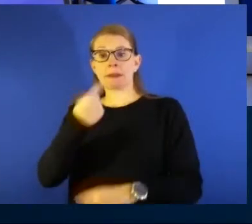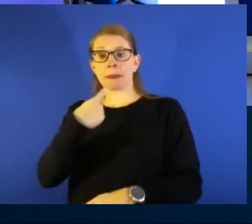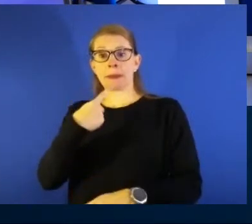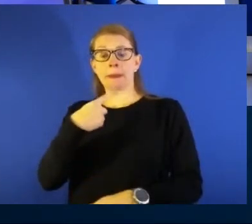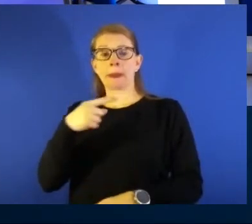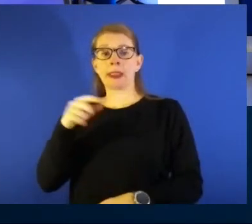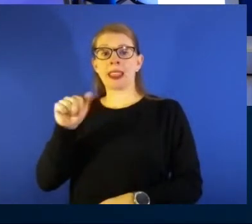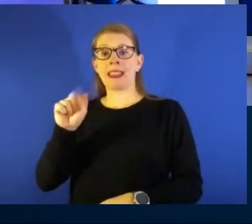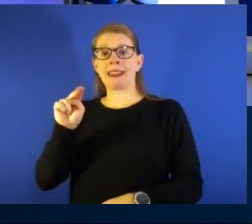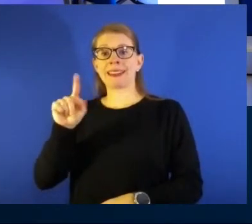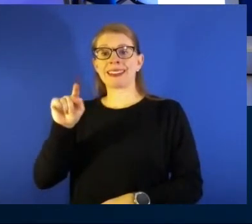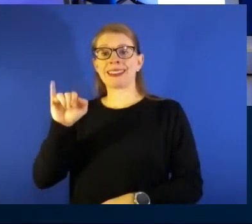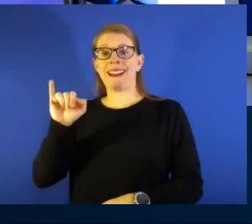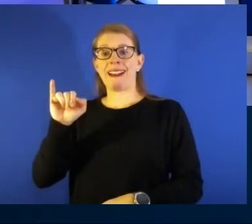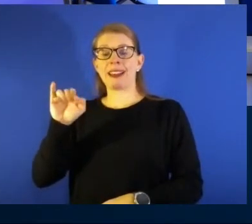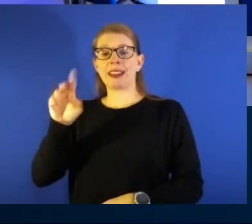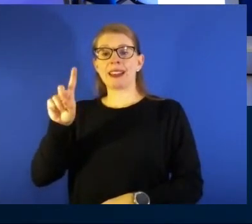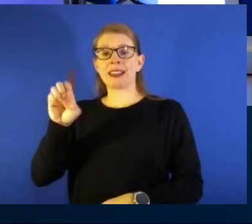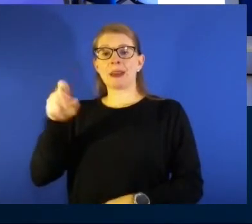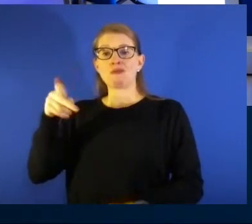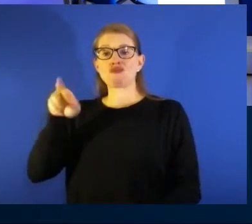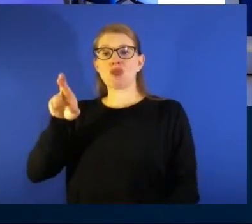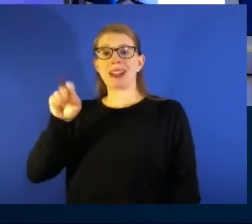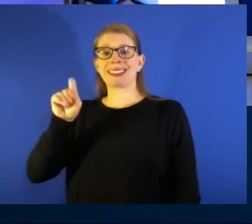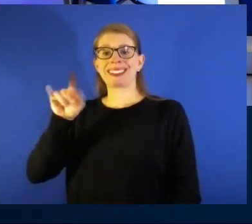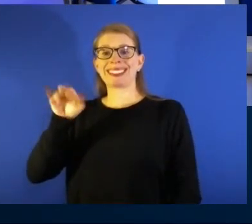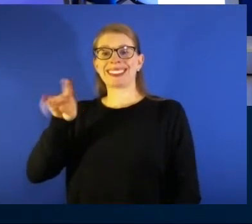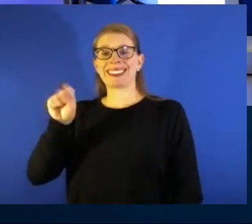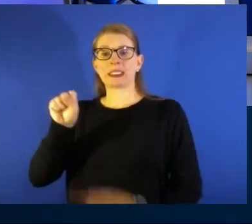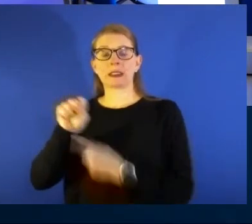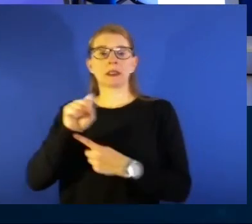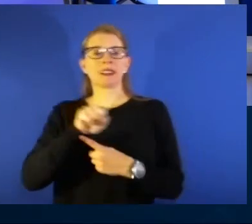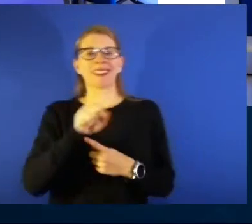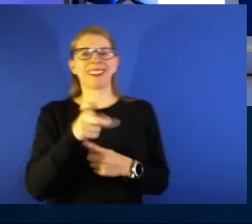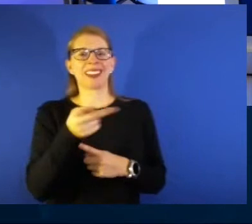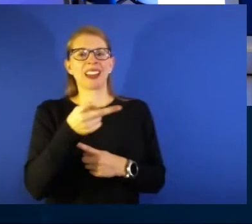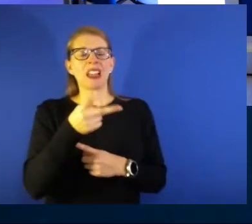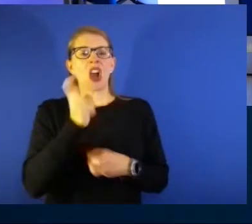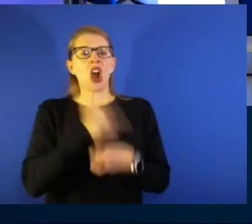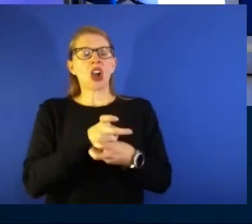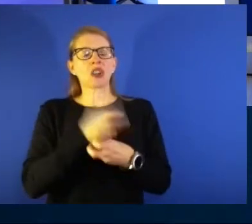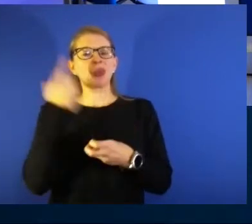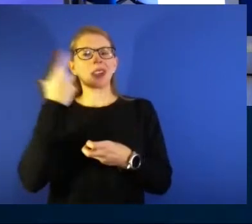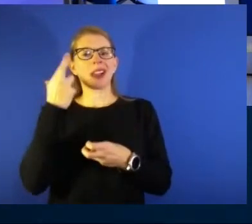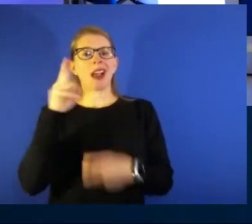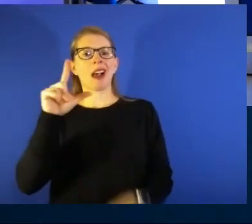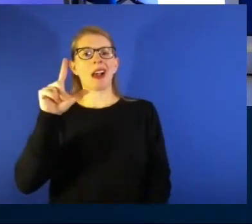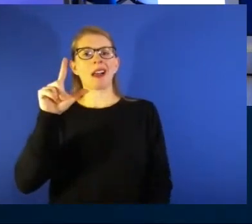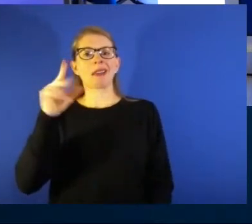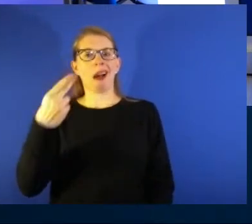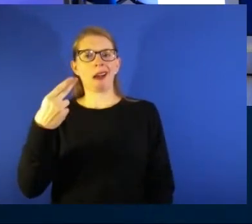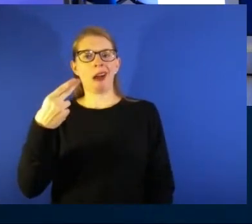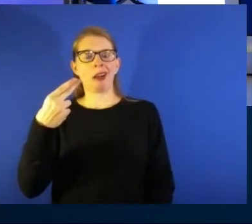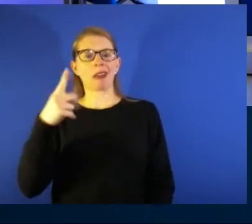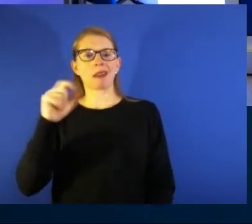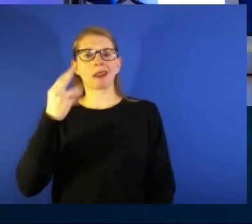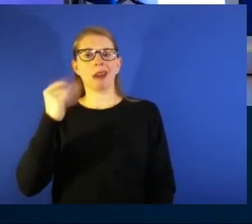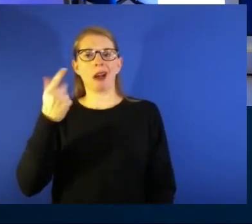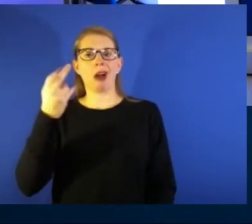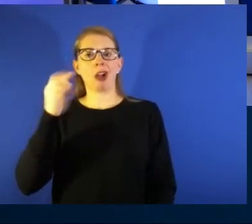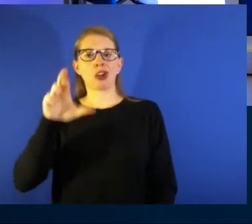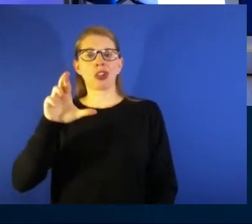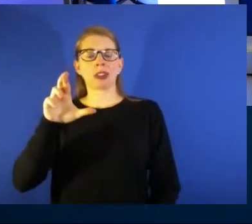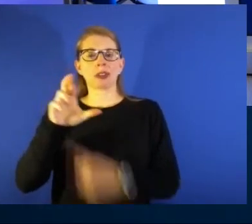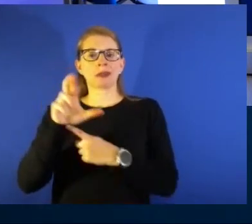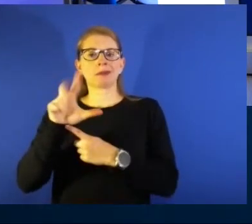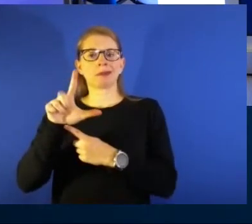still, why is it so hard for people to realize that long haulers is not in people's heads? How can us long